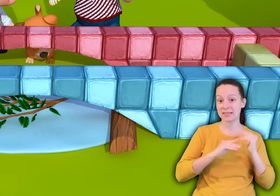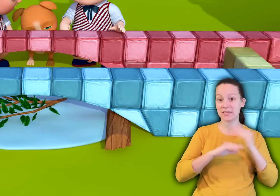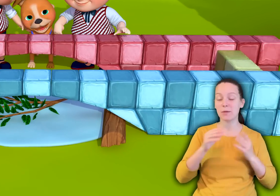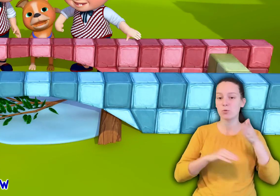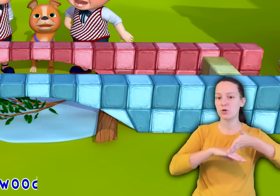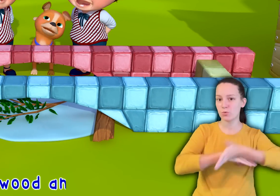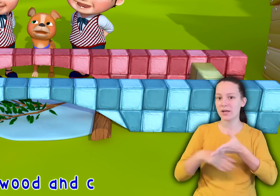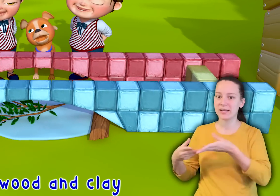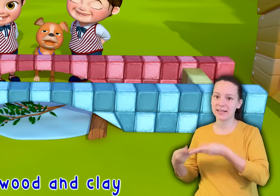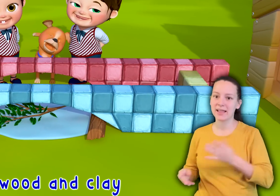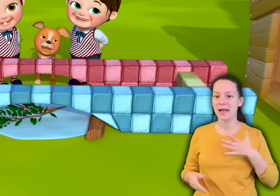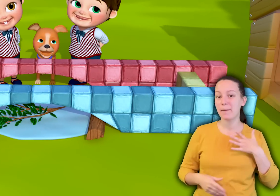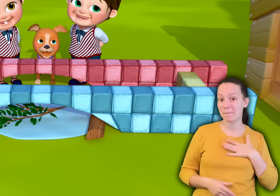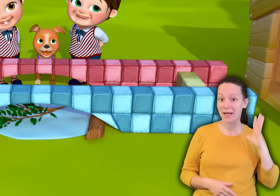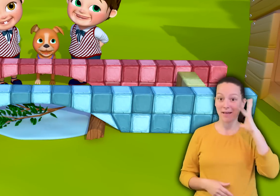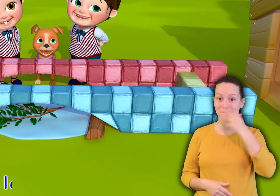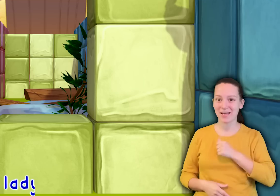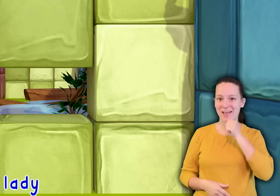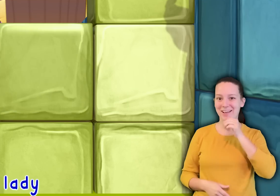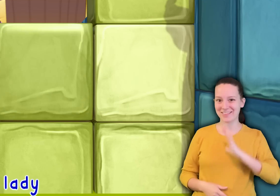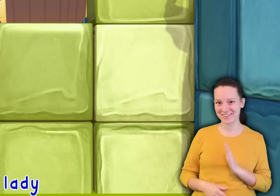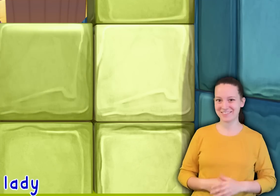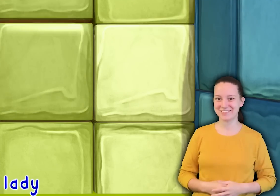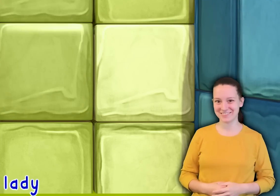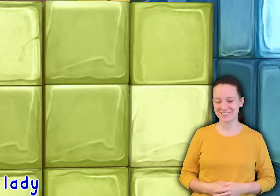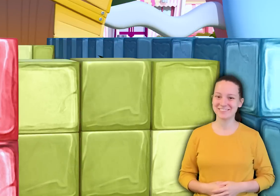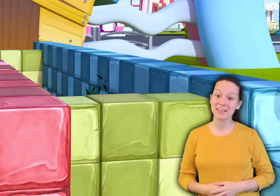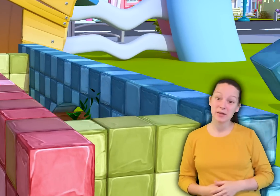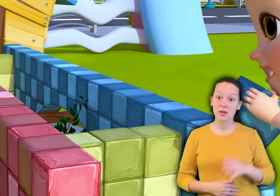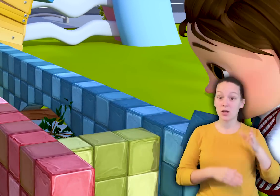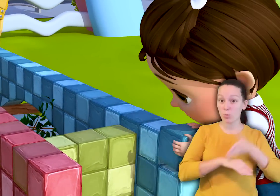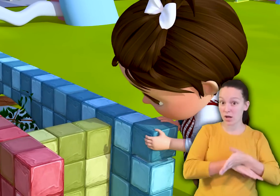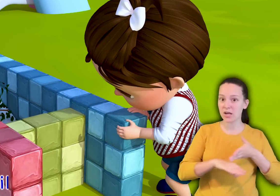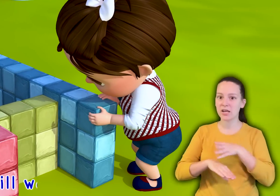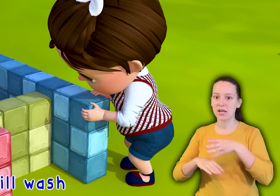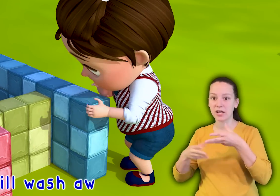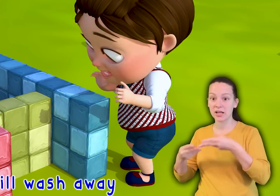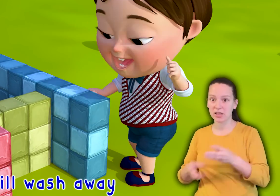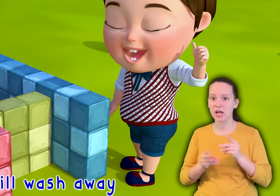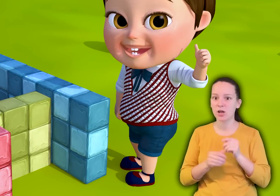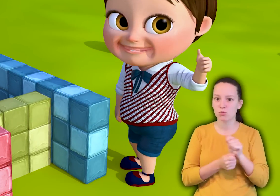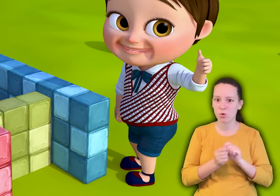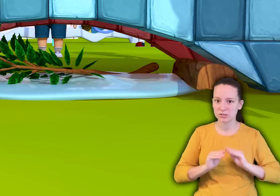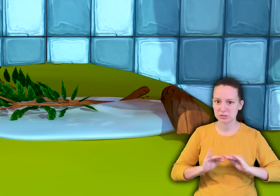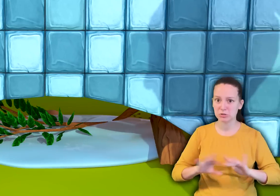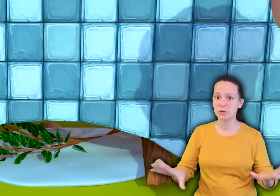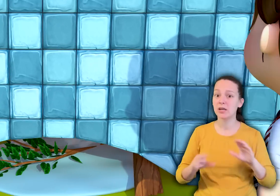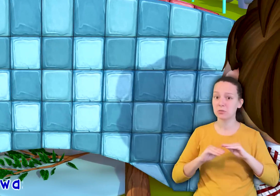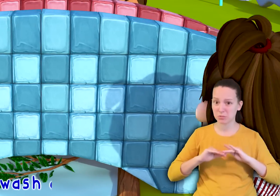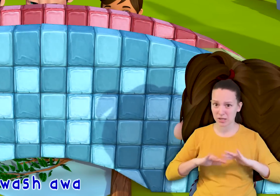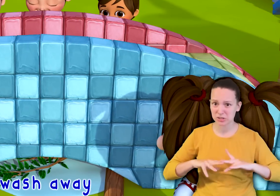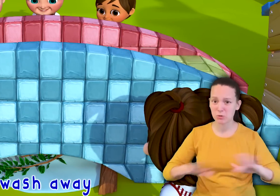build bu it up with wooden clay My Fair Lady wooden clay will wash away wash